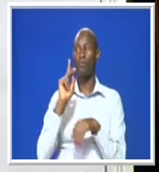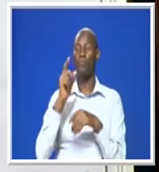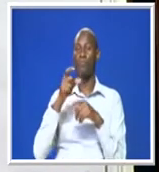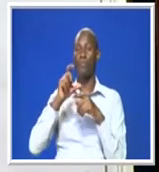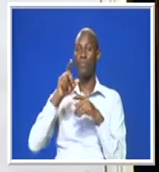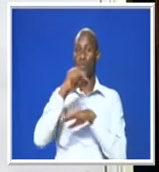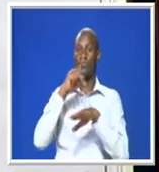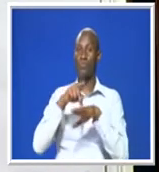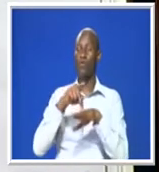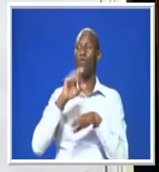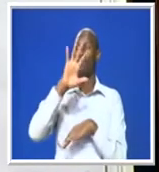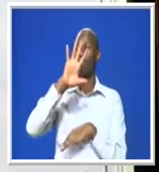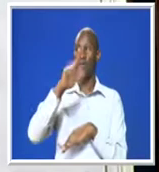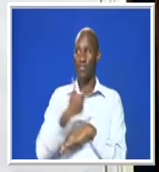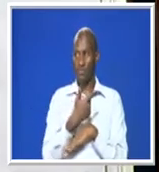is